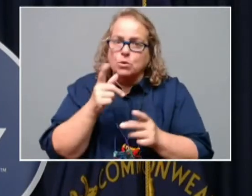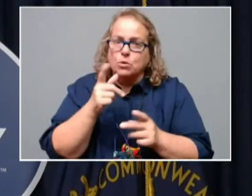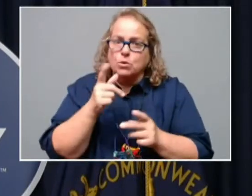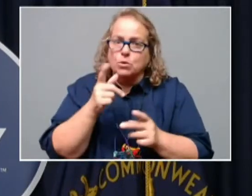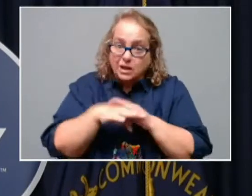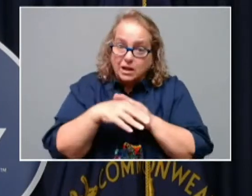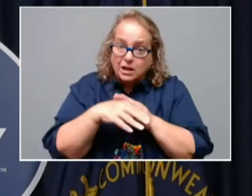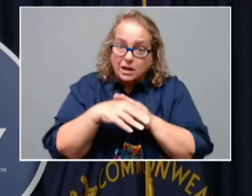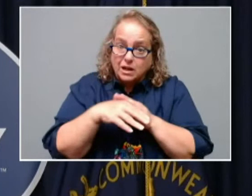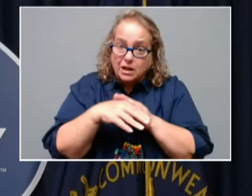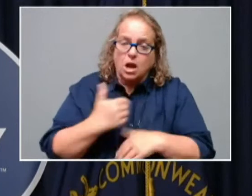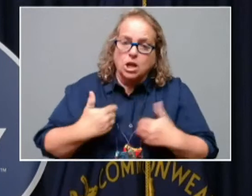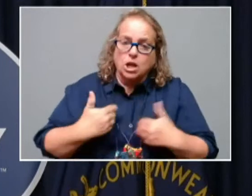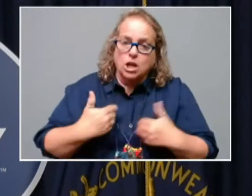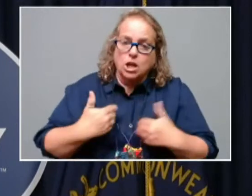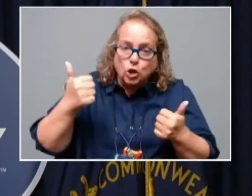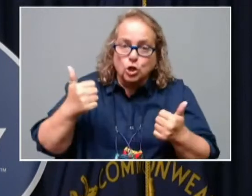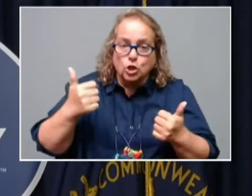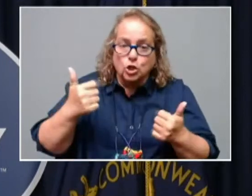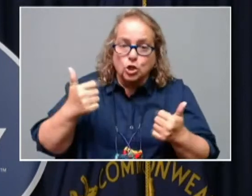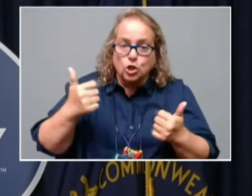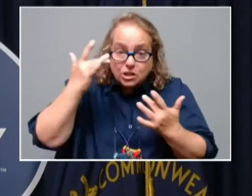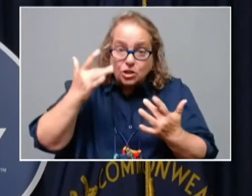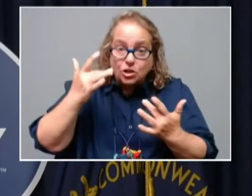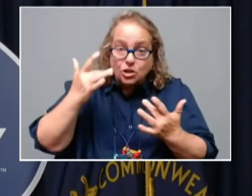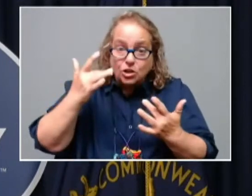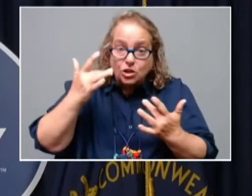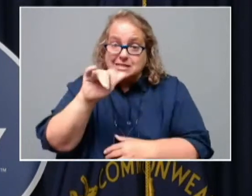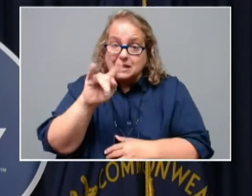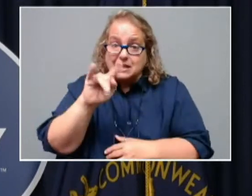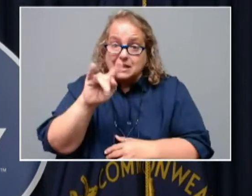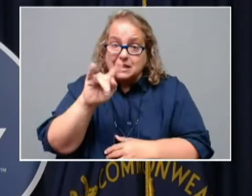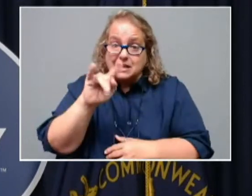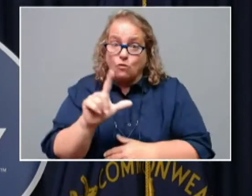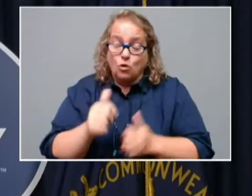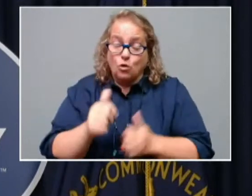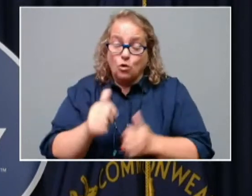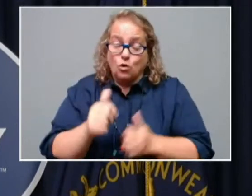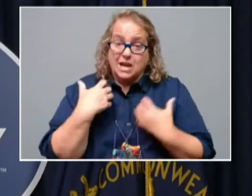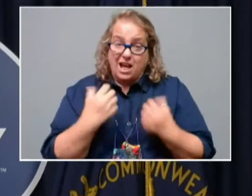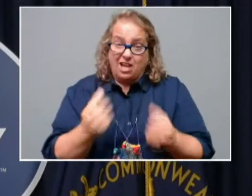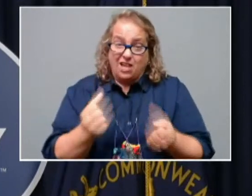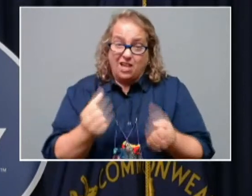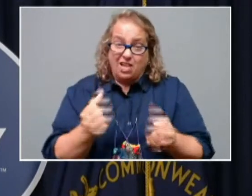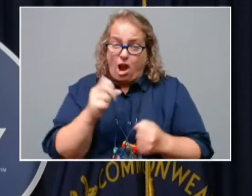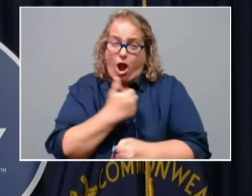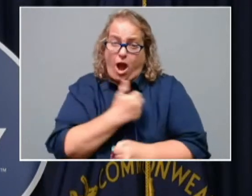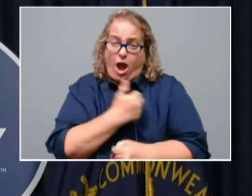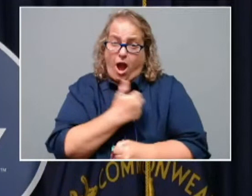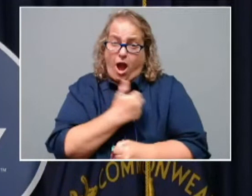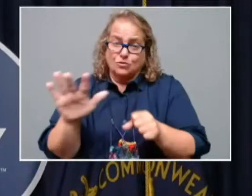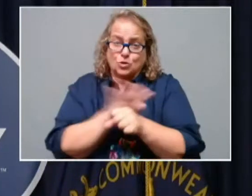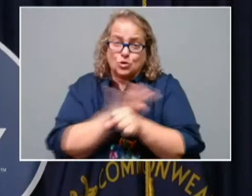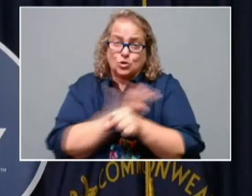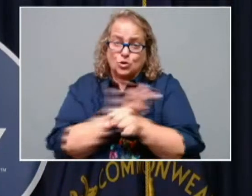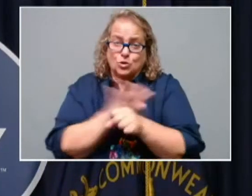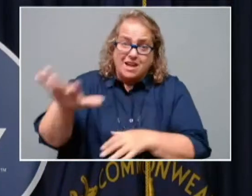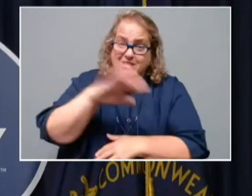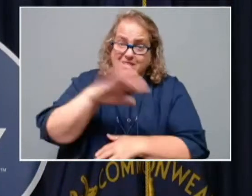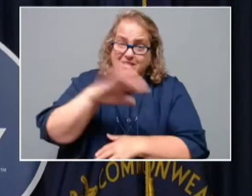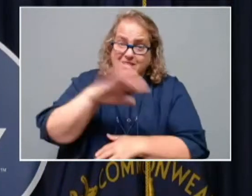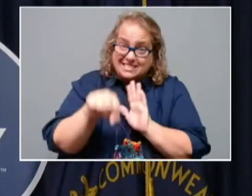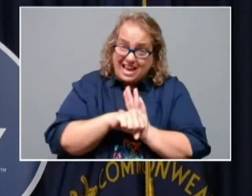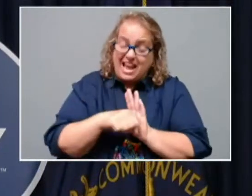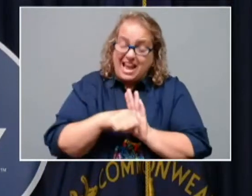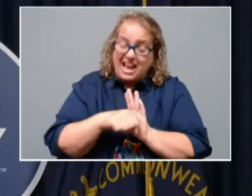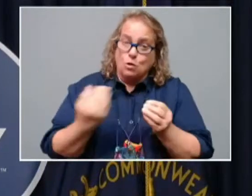sicker. And the city of Louisville, with probably the most healthcare capacity of anywhere in the state, or at least in